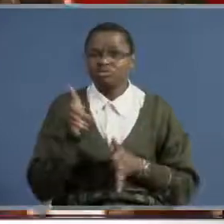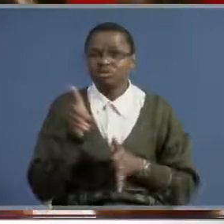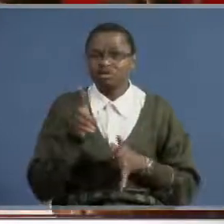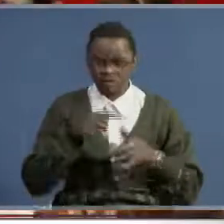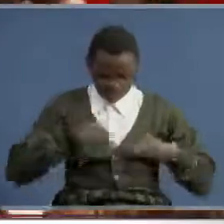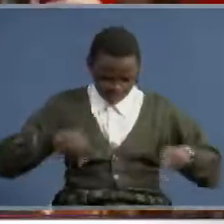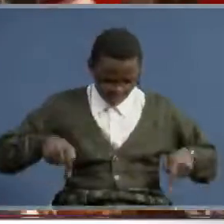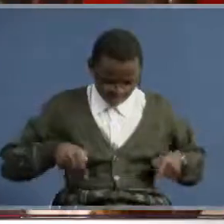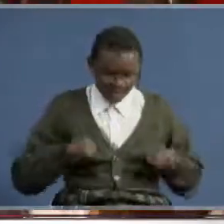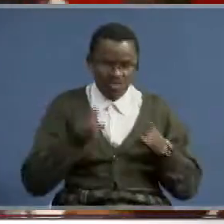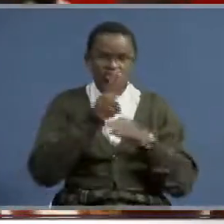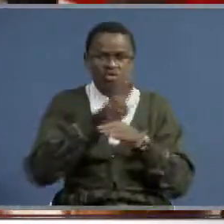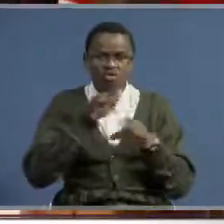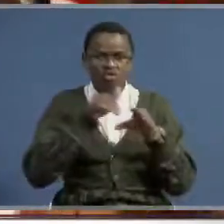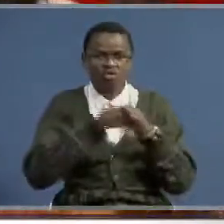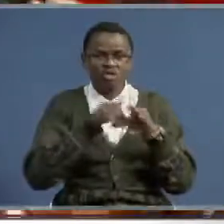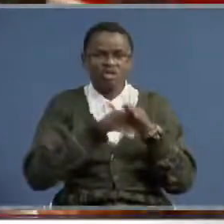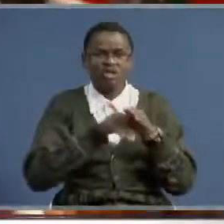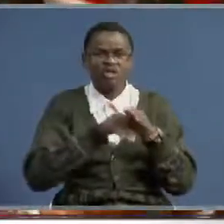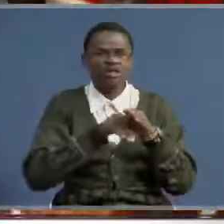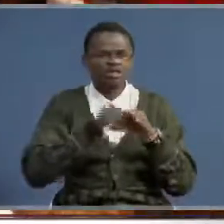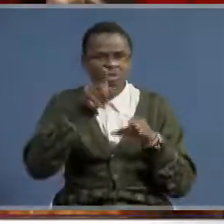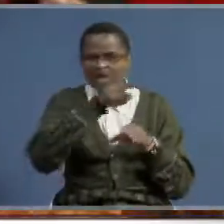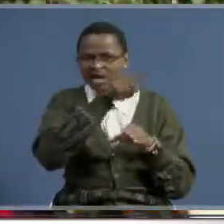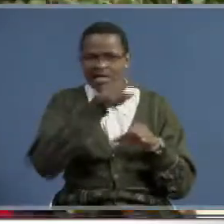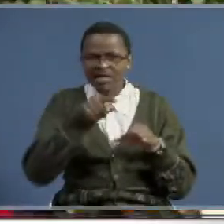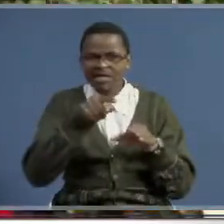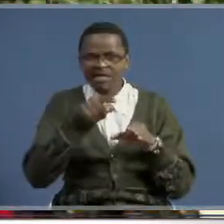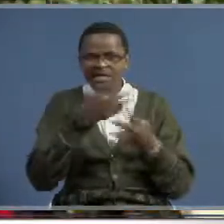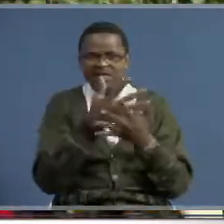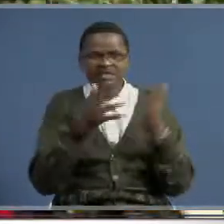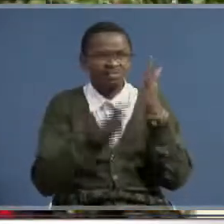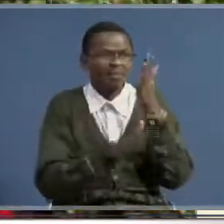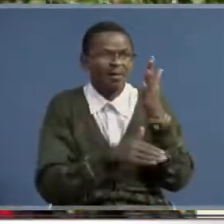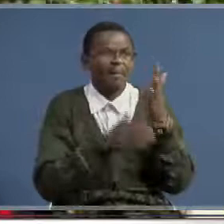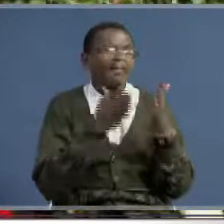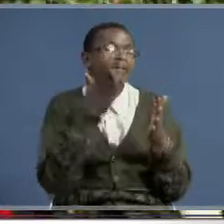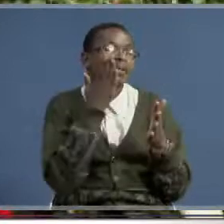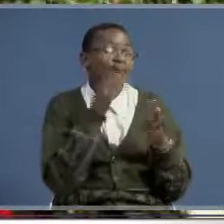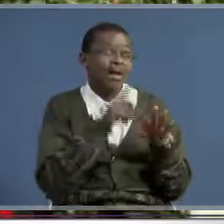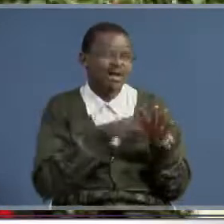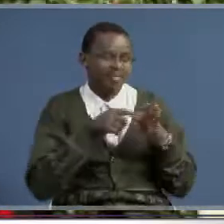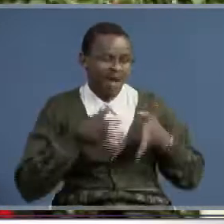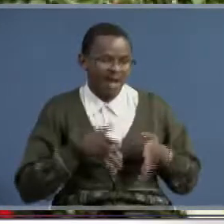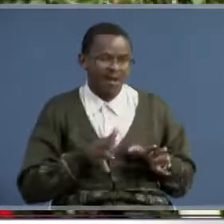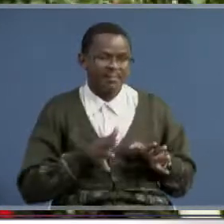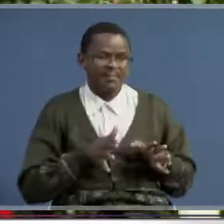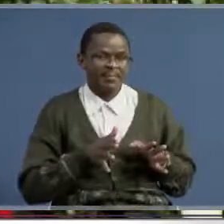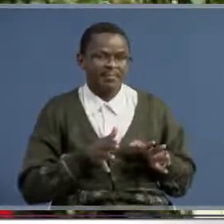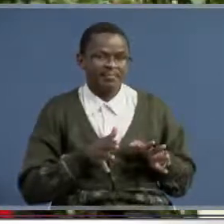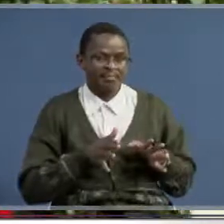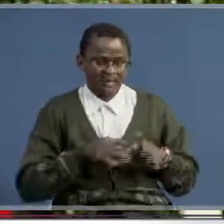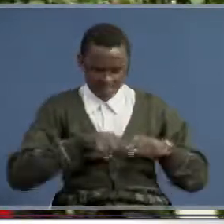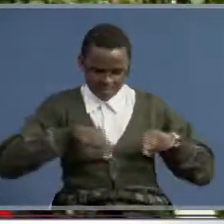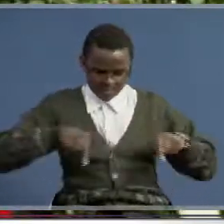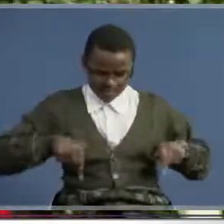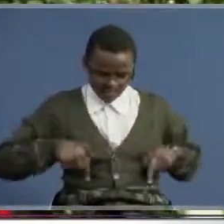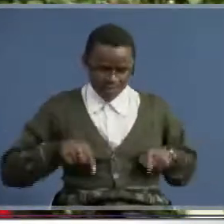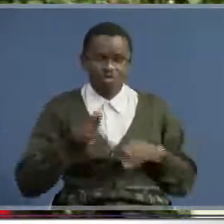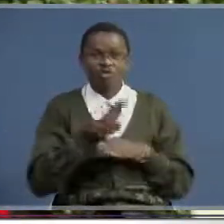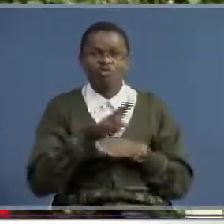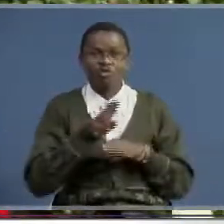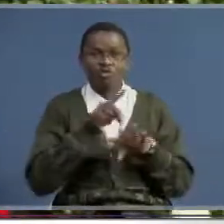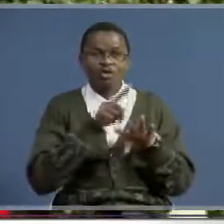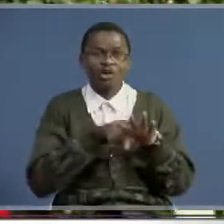is also used in catching wrongdoers in the society. Wakati mama amechifungua, anatumia msivi kufunga tumbo. Ili